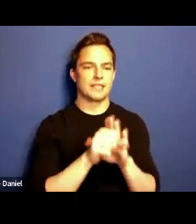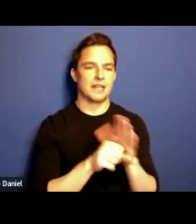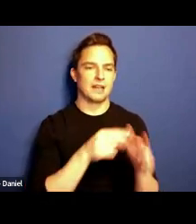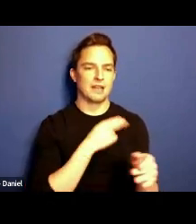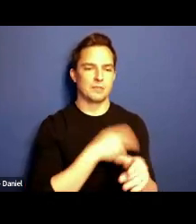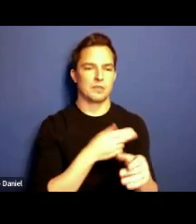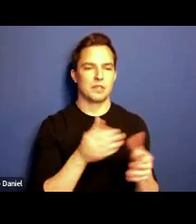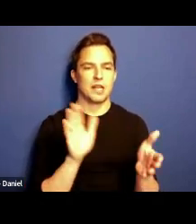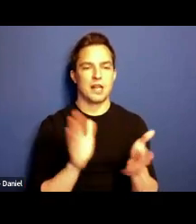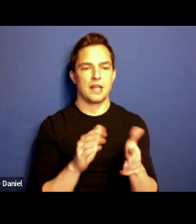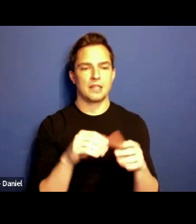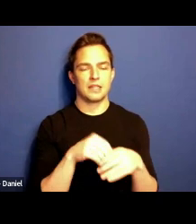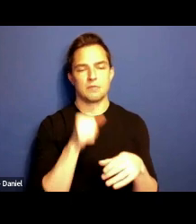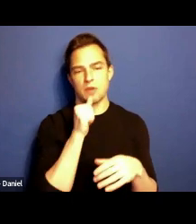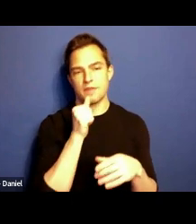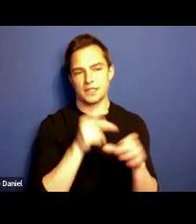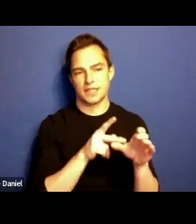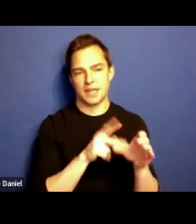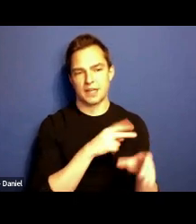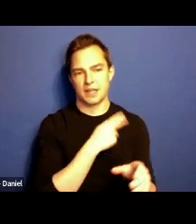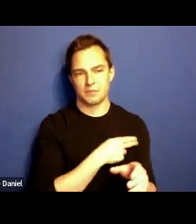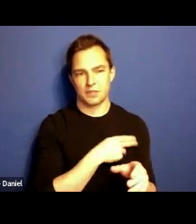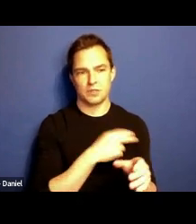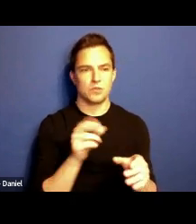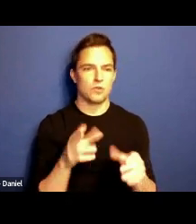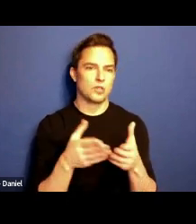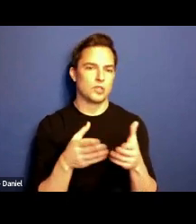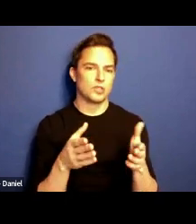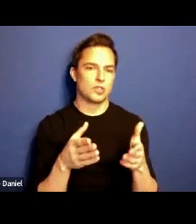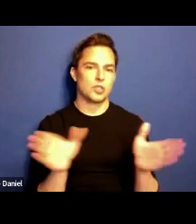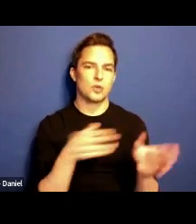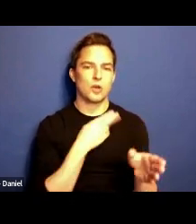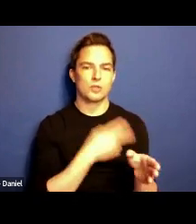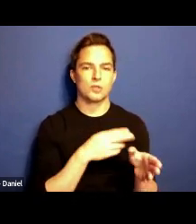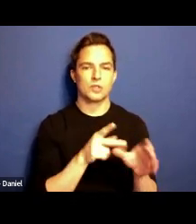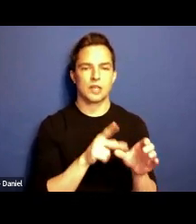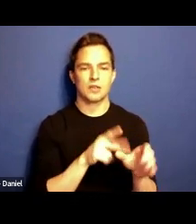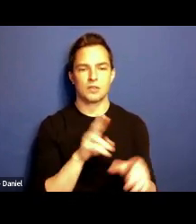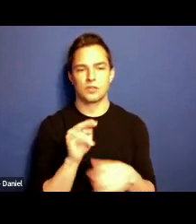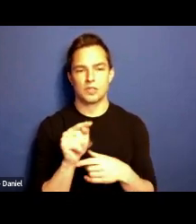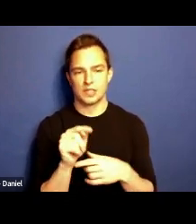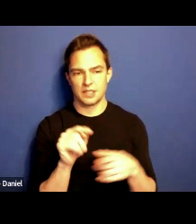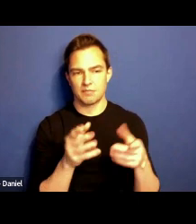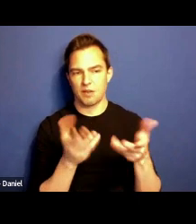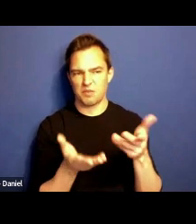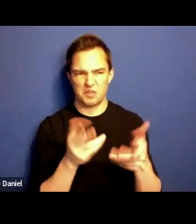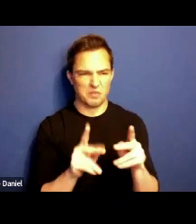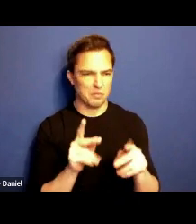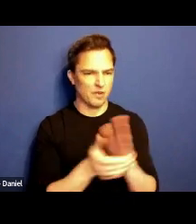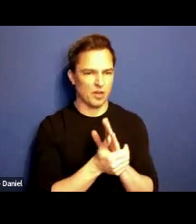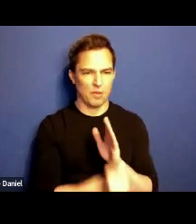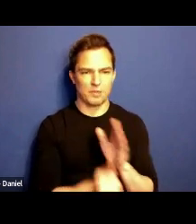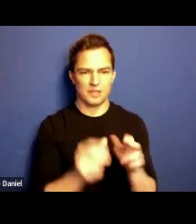were in private psychiatric hospitals or general hospitals with separate psychiatric units. Those were probably people for competency